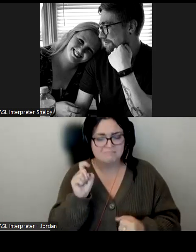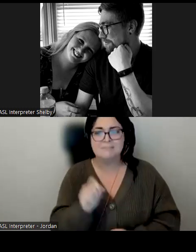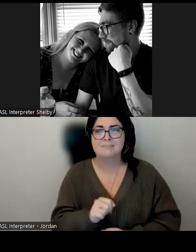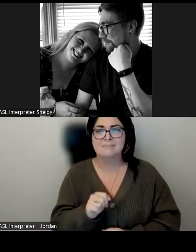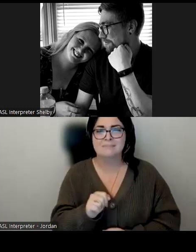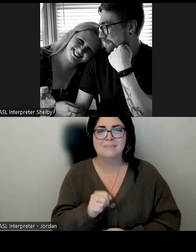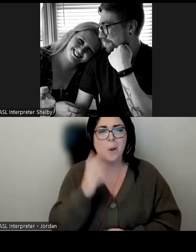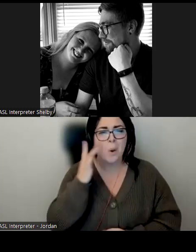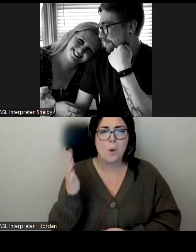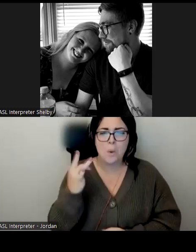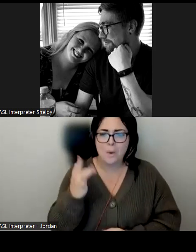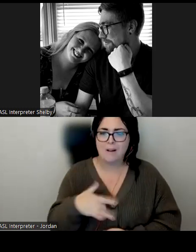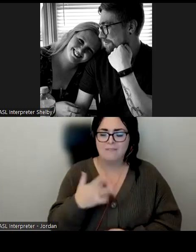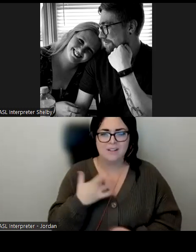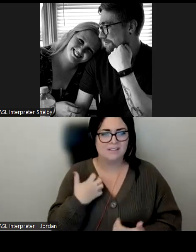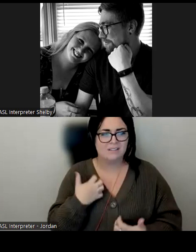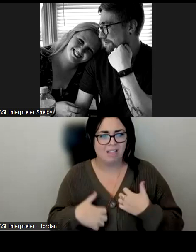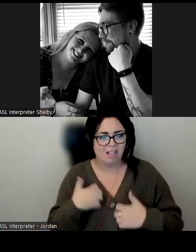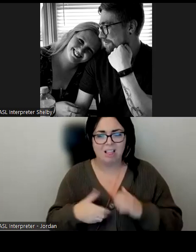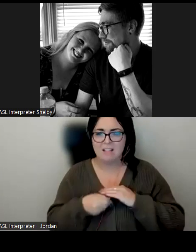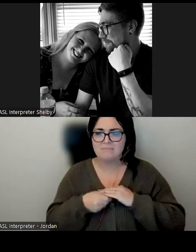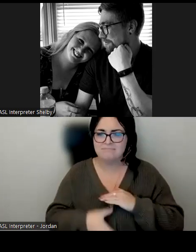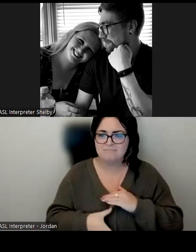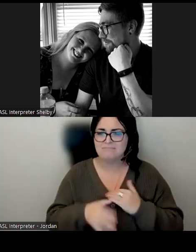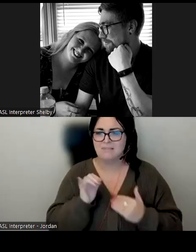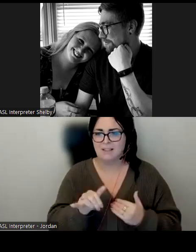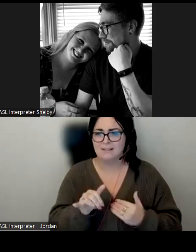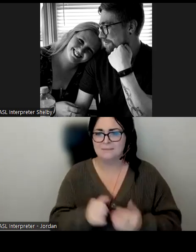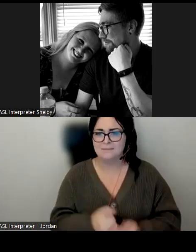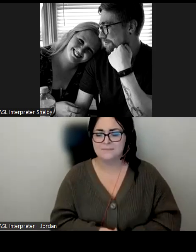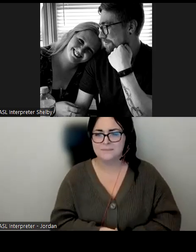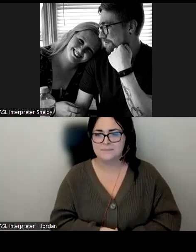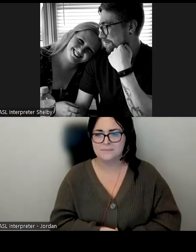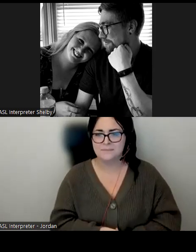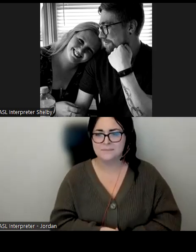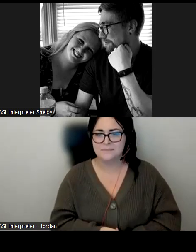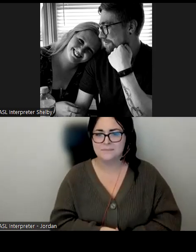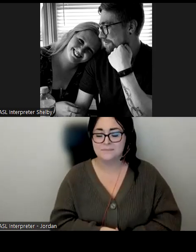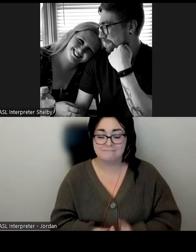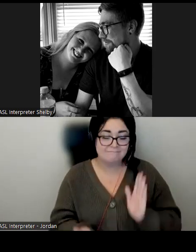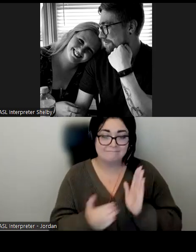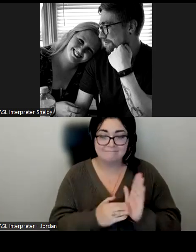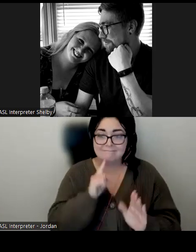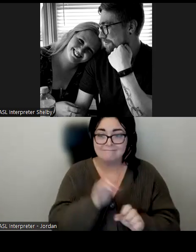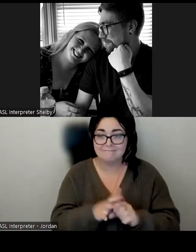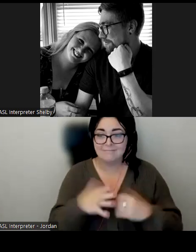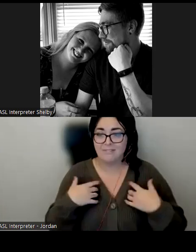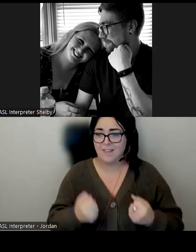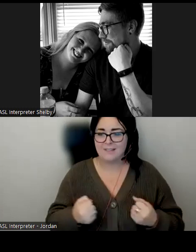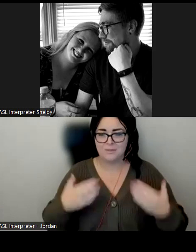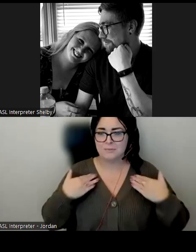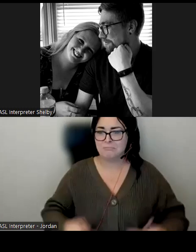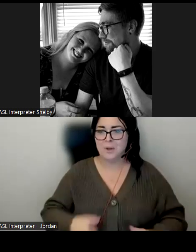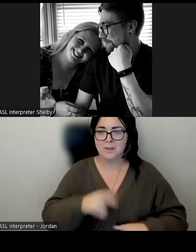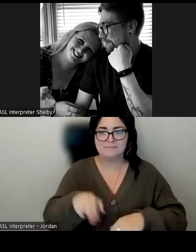why then am I feeling so distressed? It is healthy. It's our body's natural way